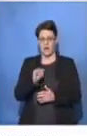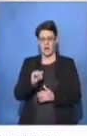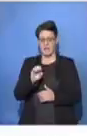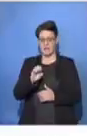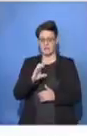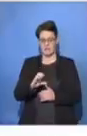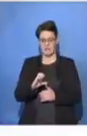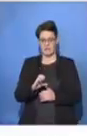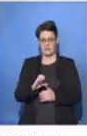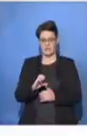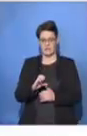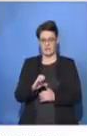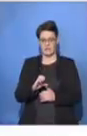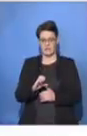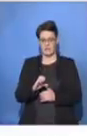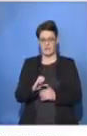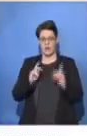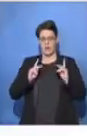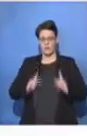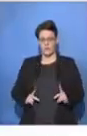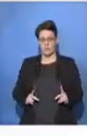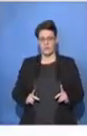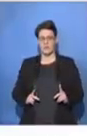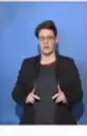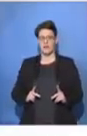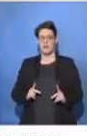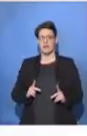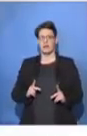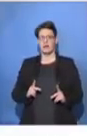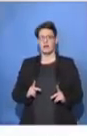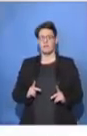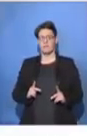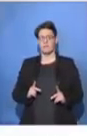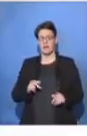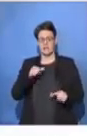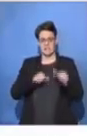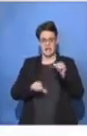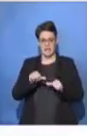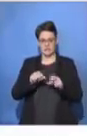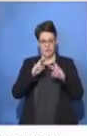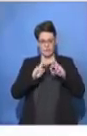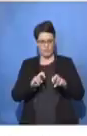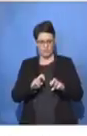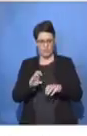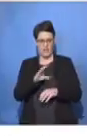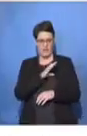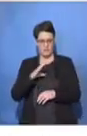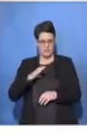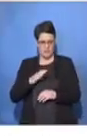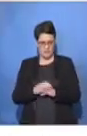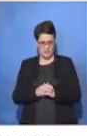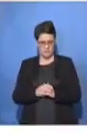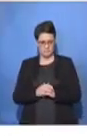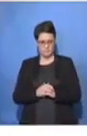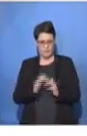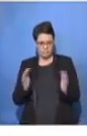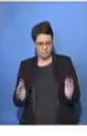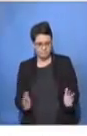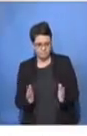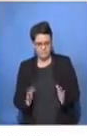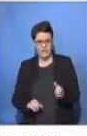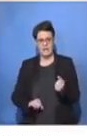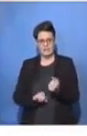Human Sciences Research Council and relevant stakeholders are urged to assess